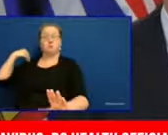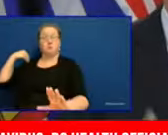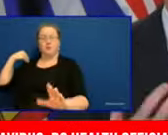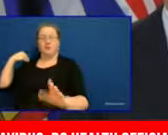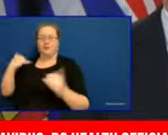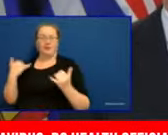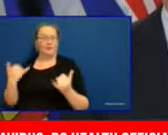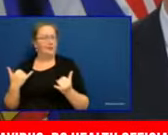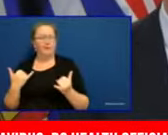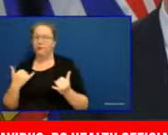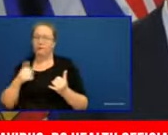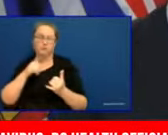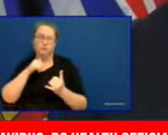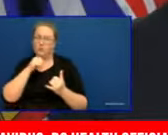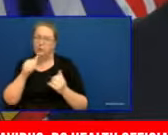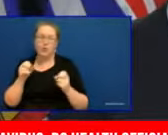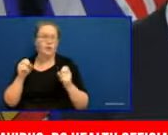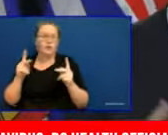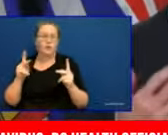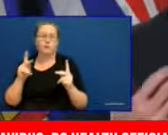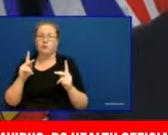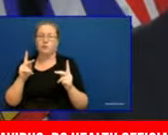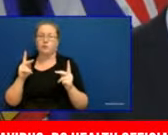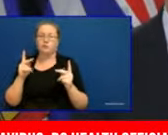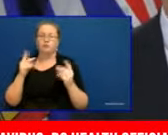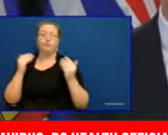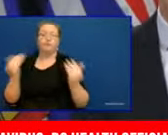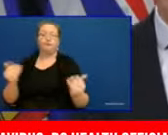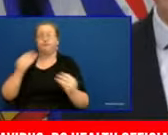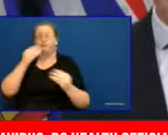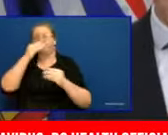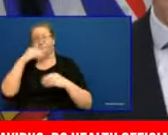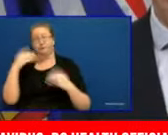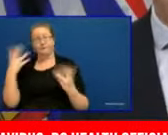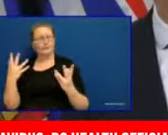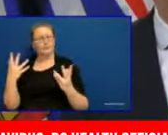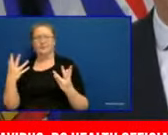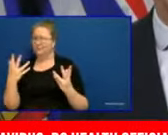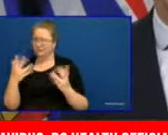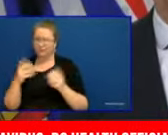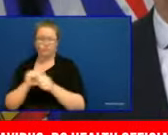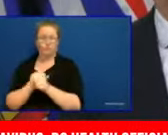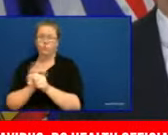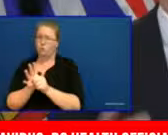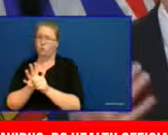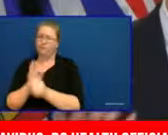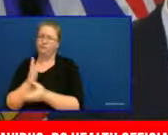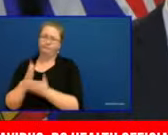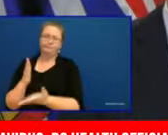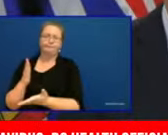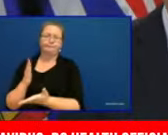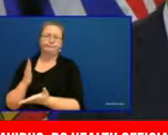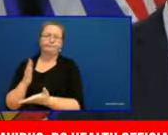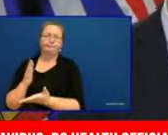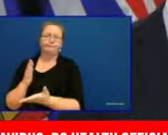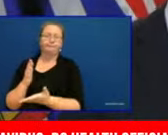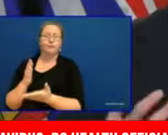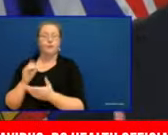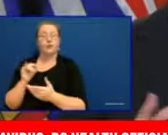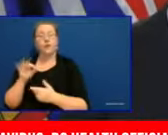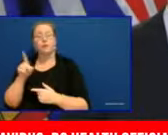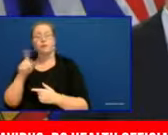know this is the time to take no chances, to give COVID-19 no room to grow. So if you're unsure about